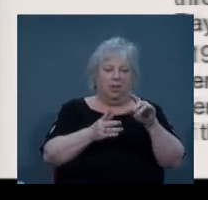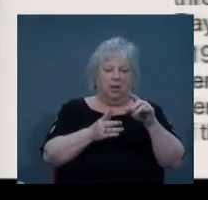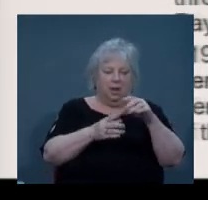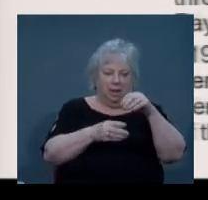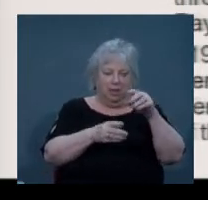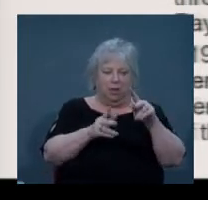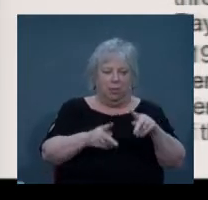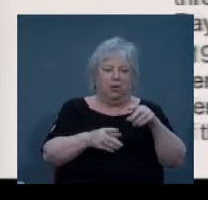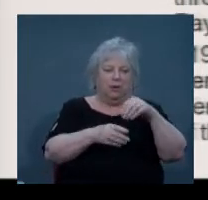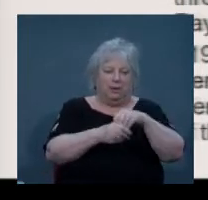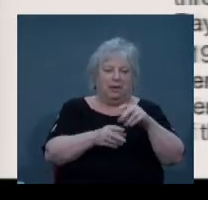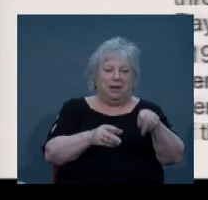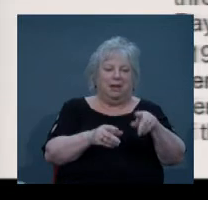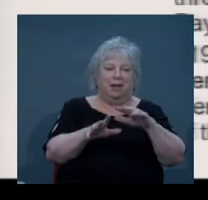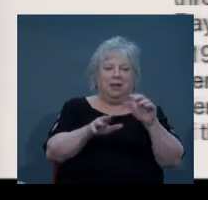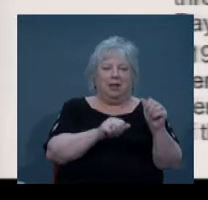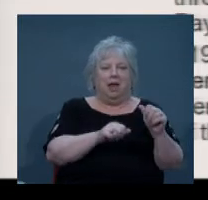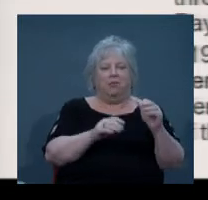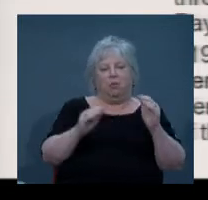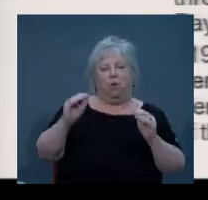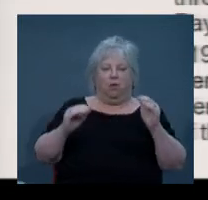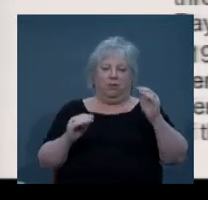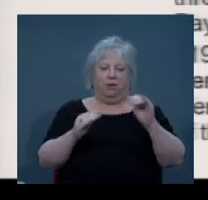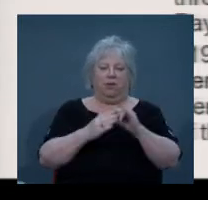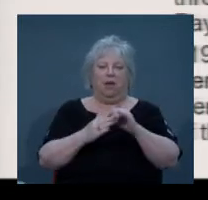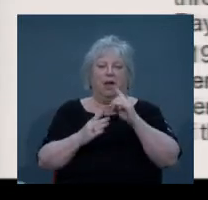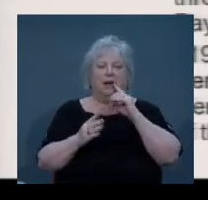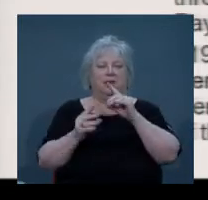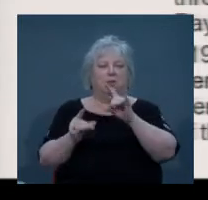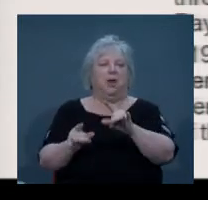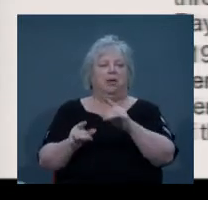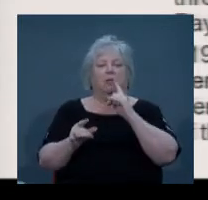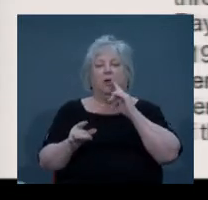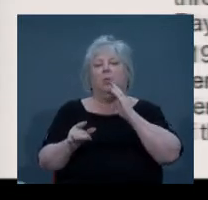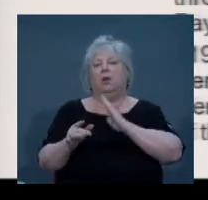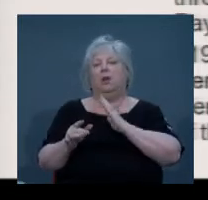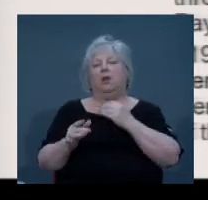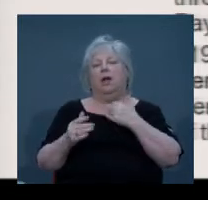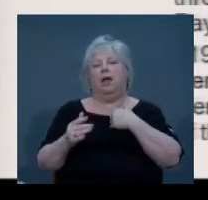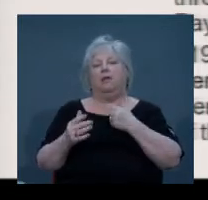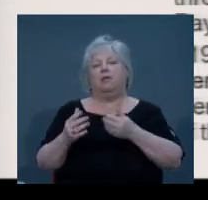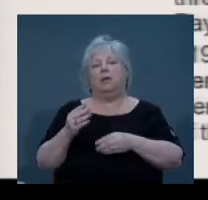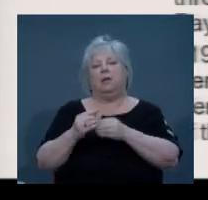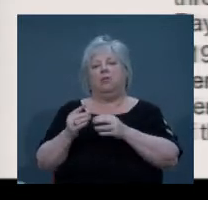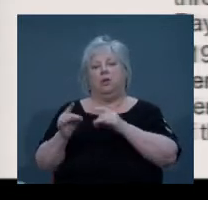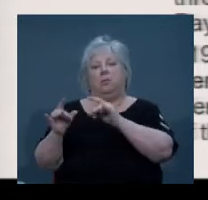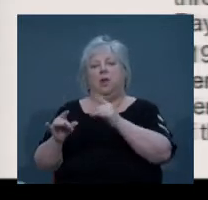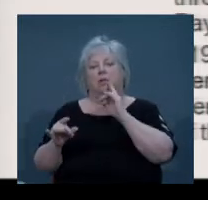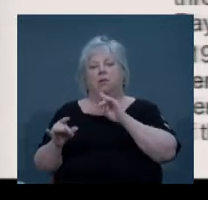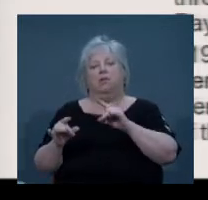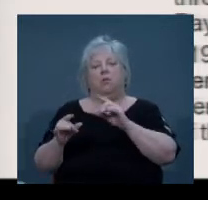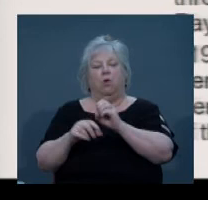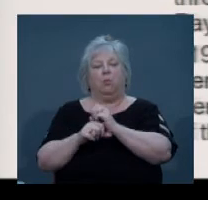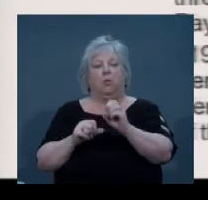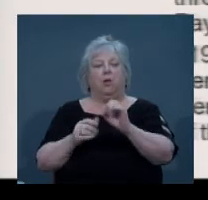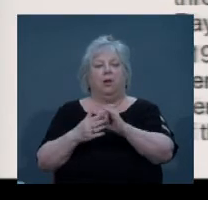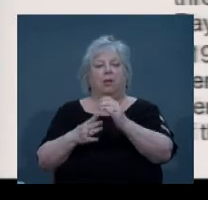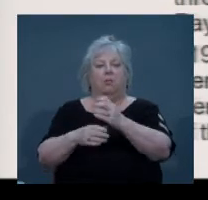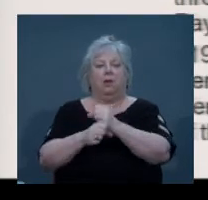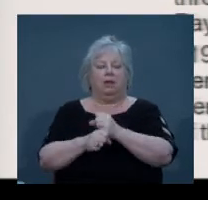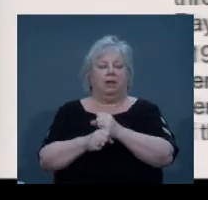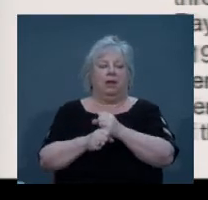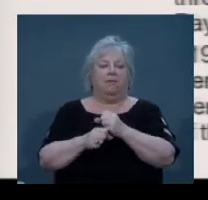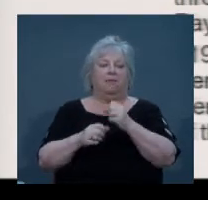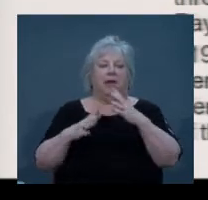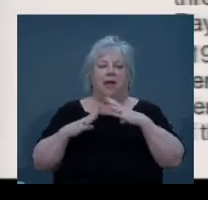additional expense. So there will be some additional expenses that happened for employees who receive vacation sick payouts.